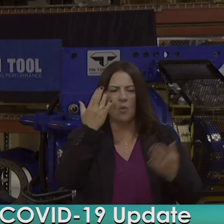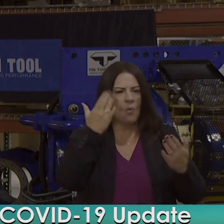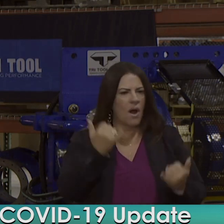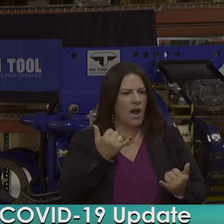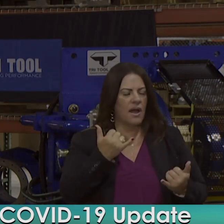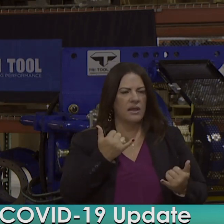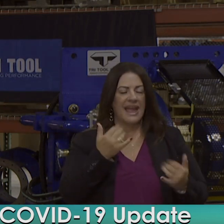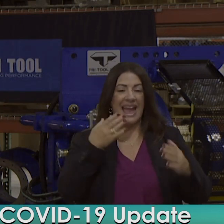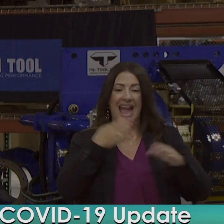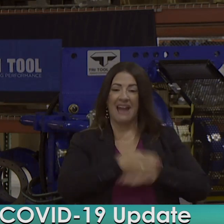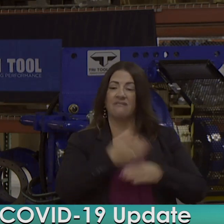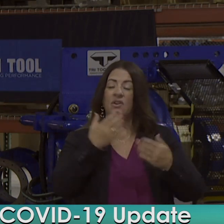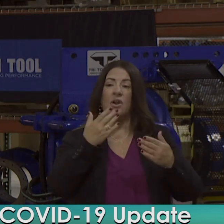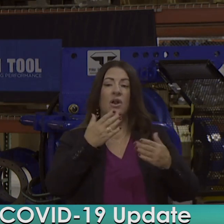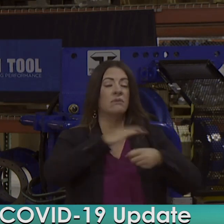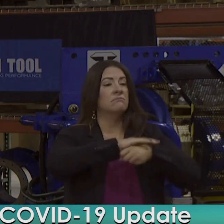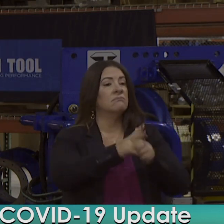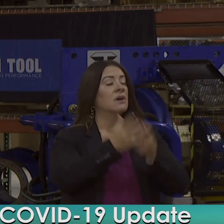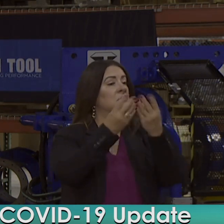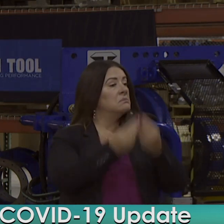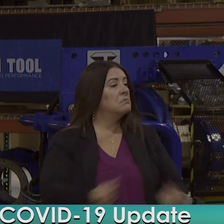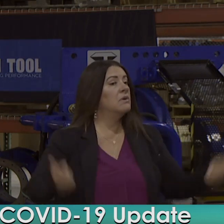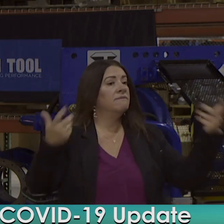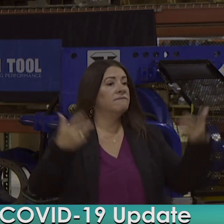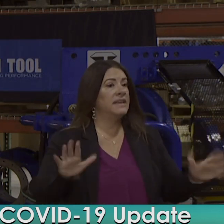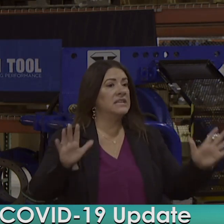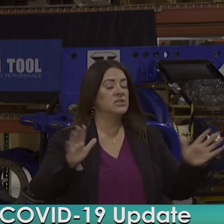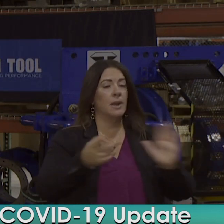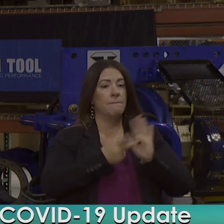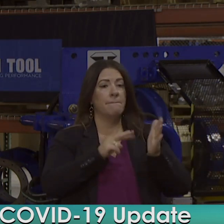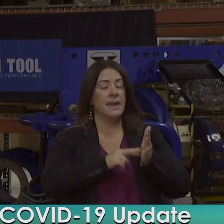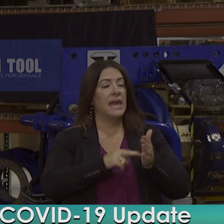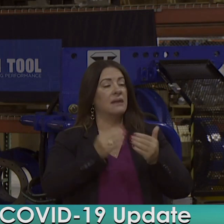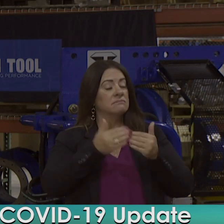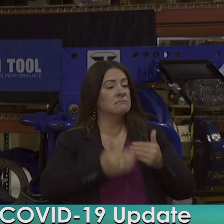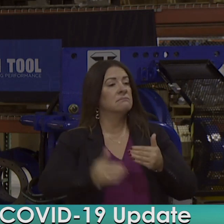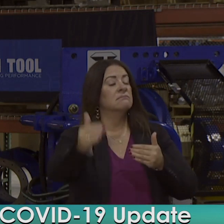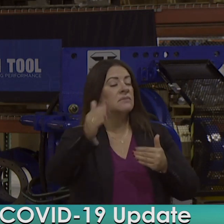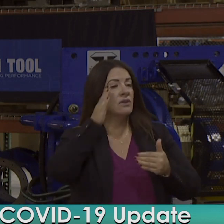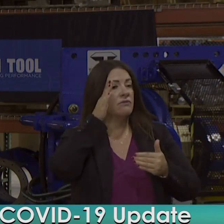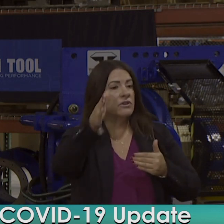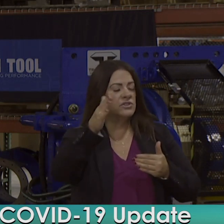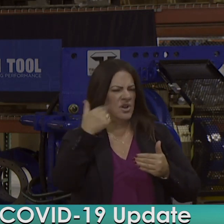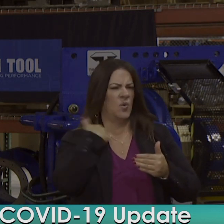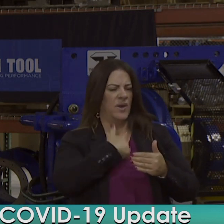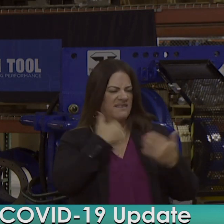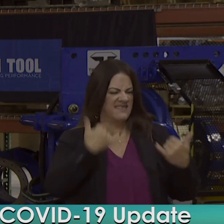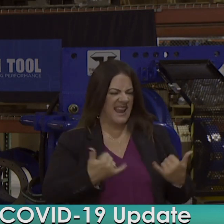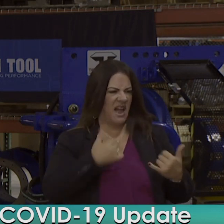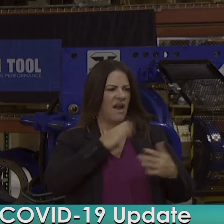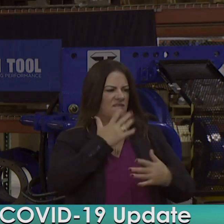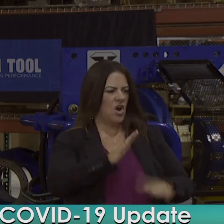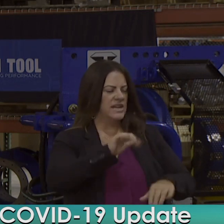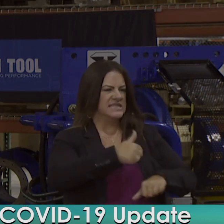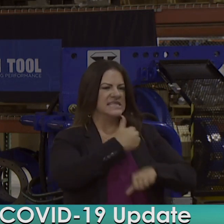this pandemic's behind us, that we can't, as a nation, create the framework so that we have American manufacturers,